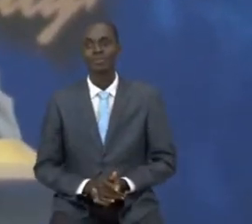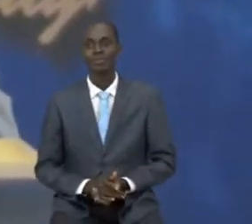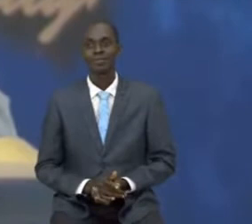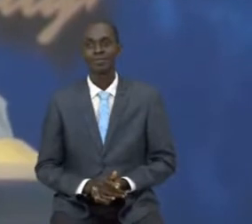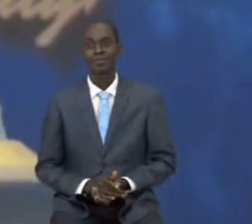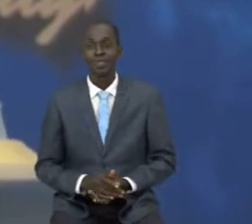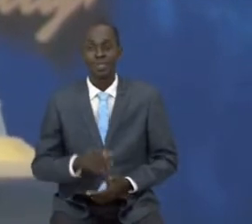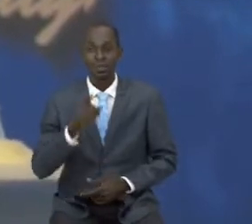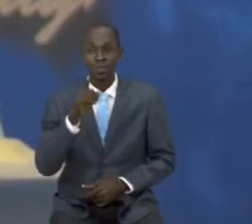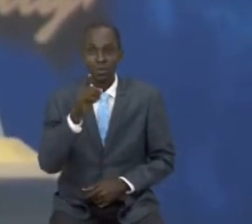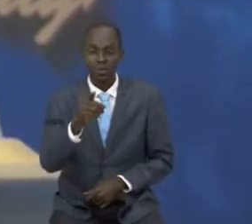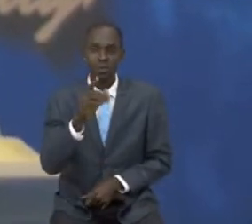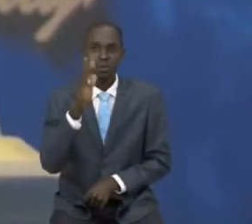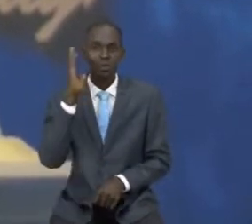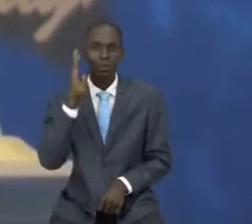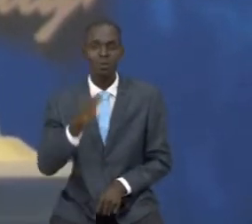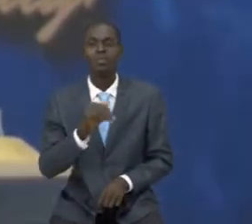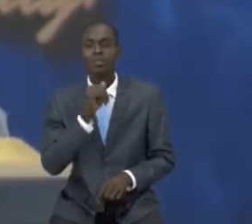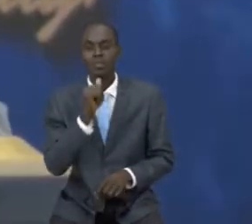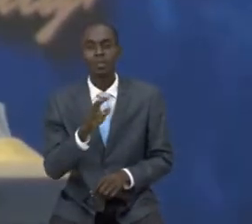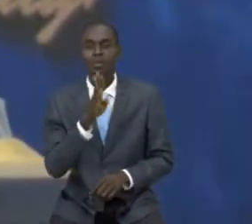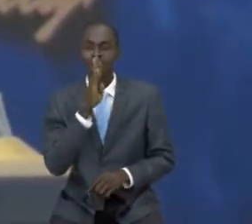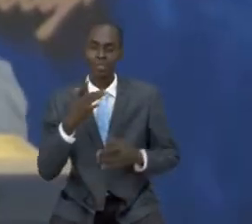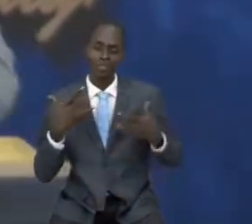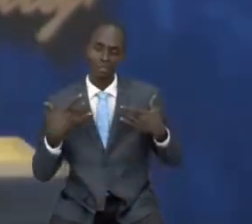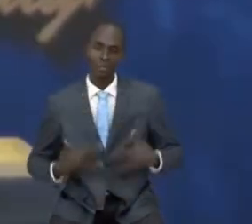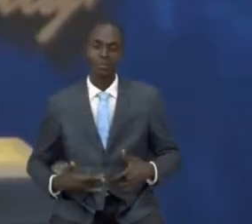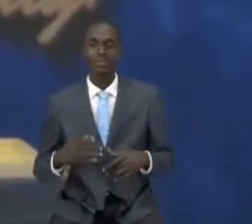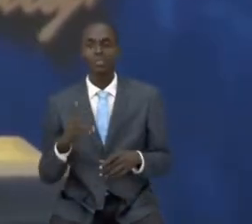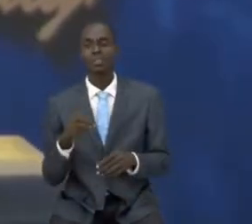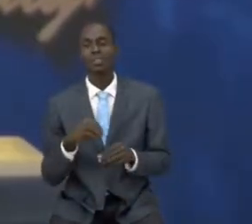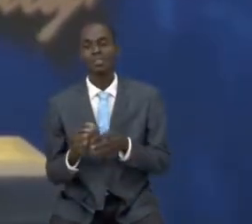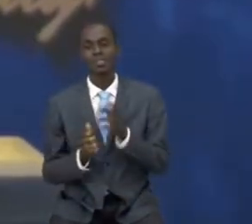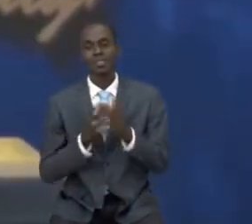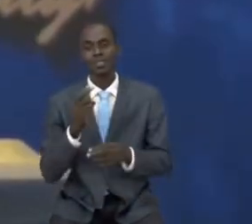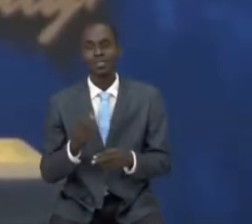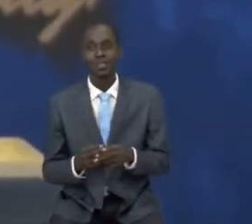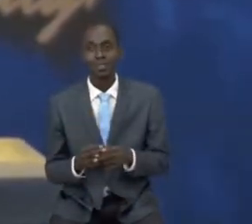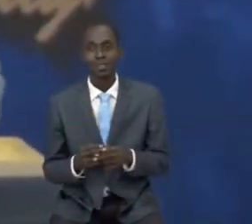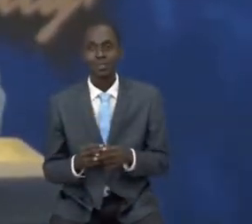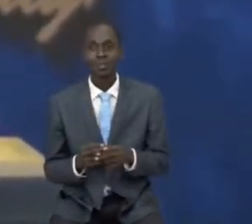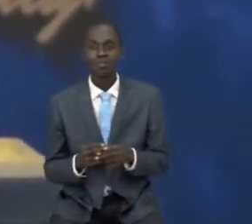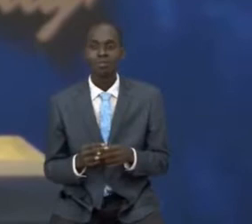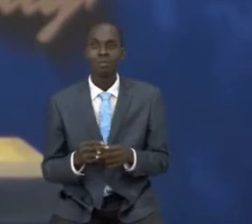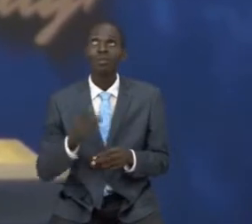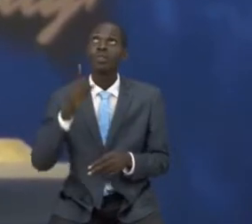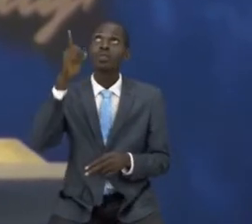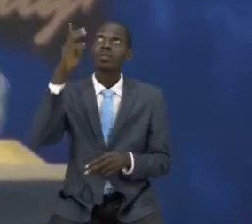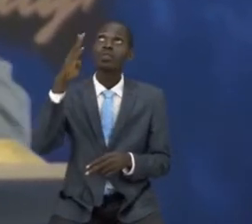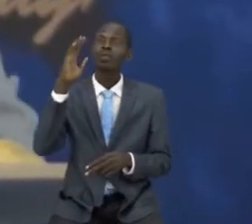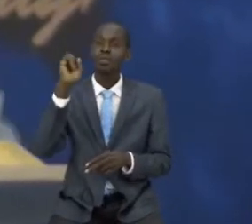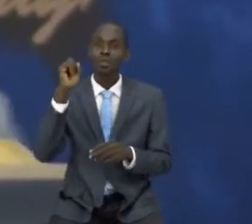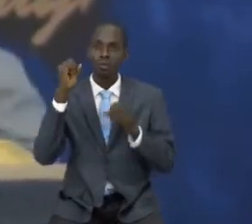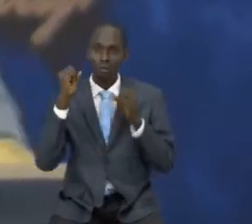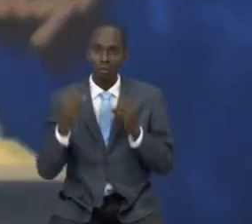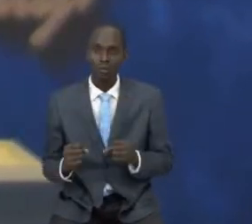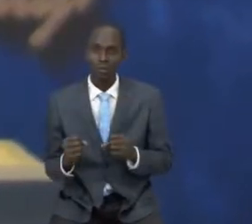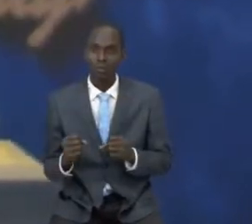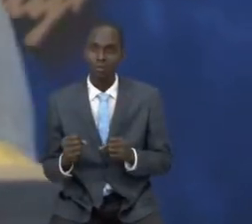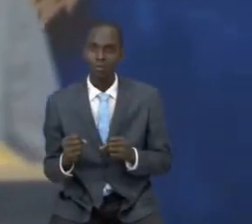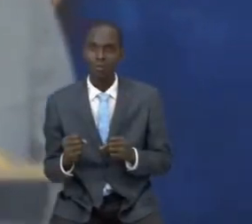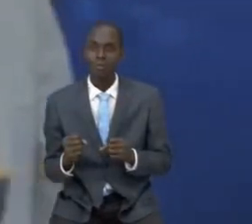You will not be disappointed. God's power, Christ's